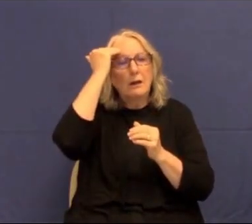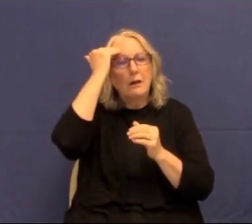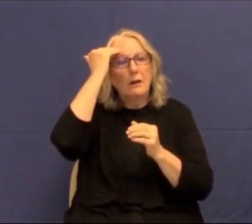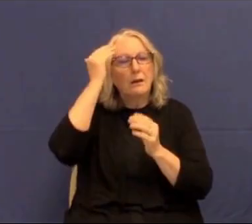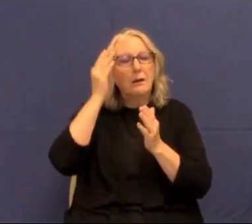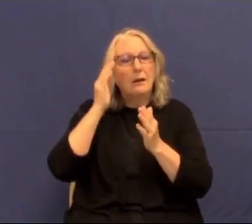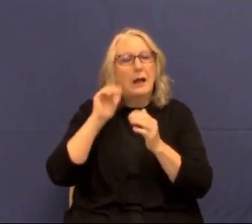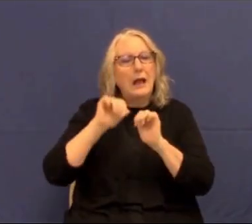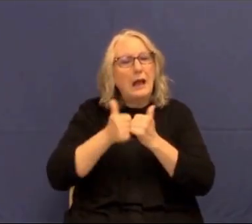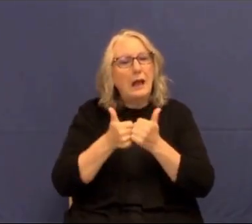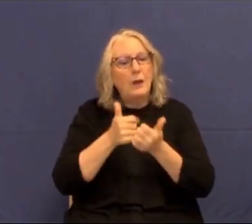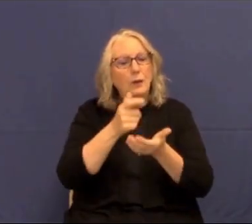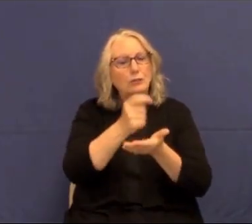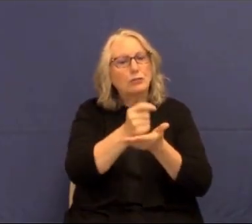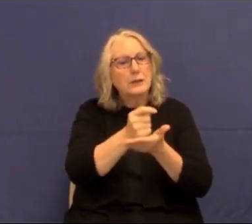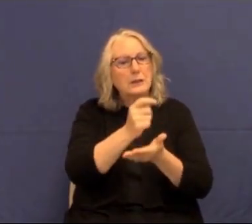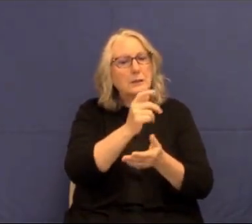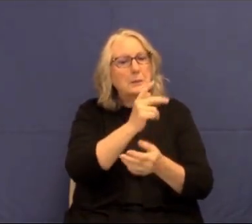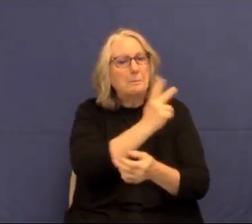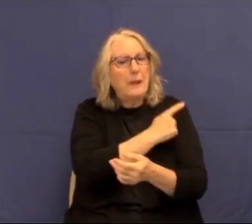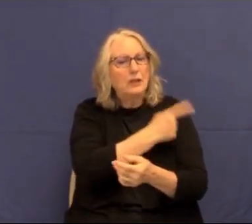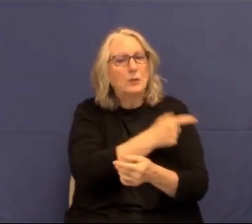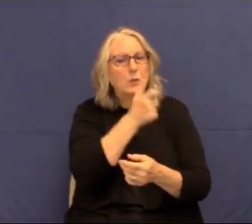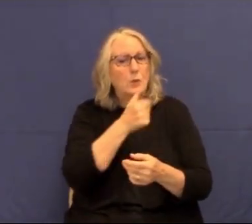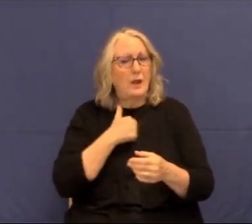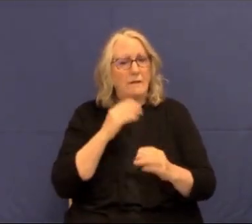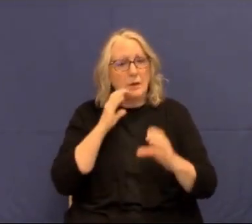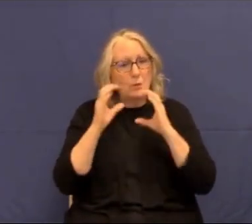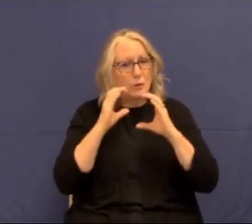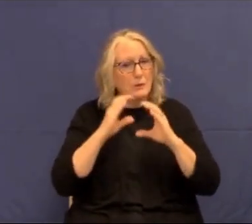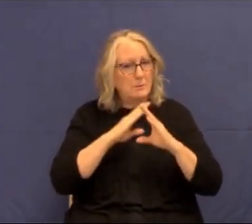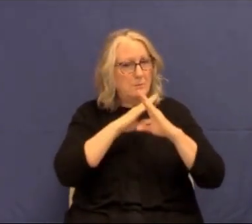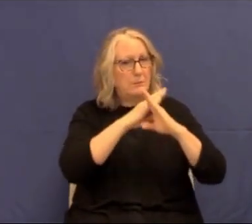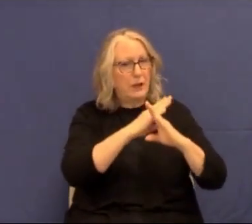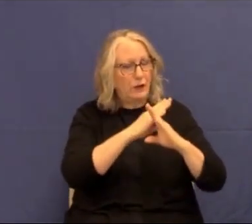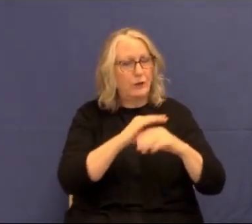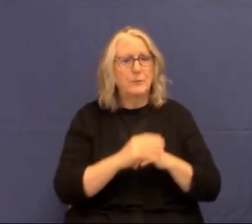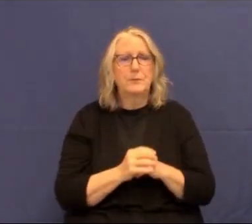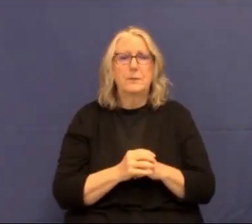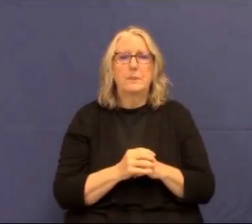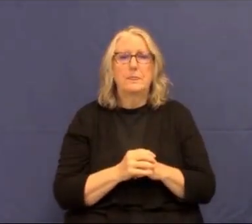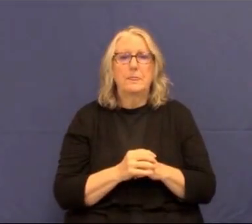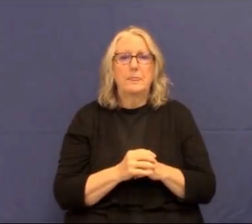to treat patients that have a communication barrier.